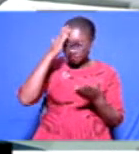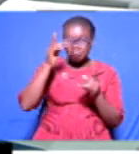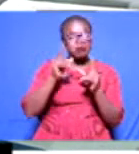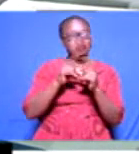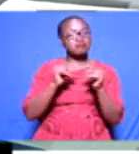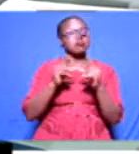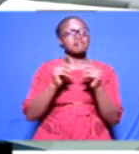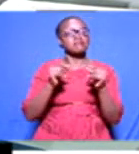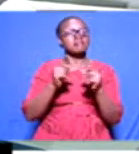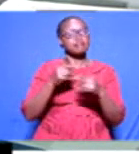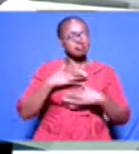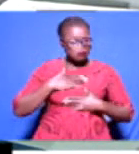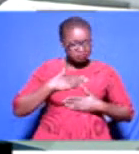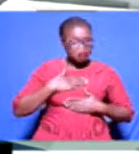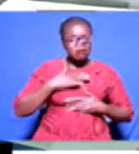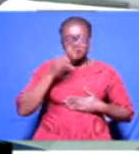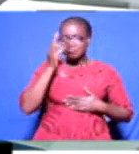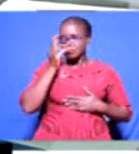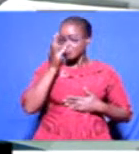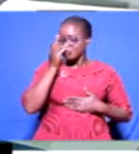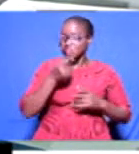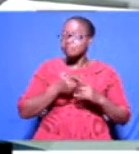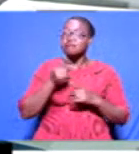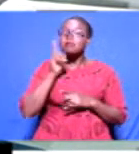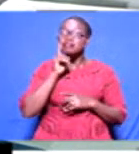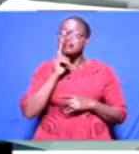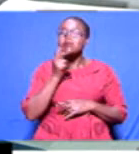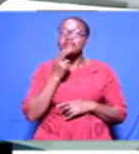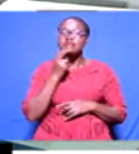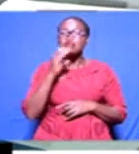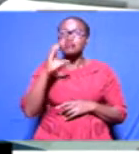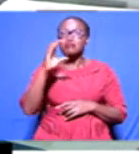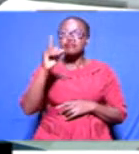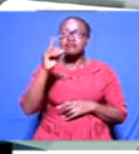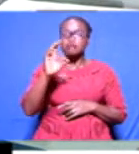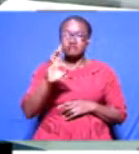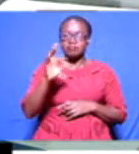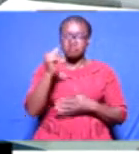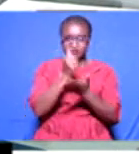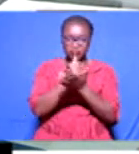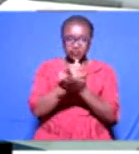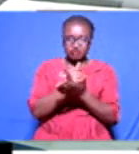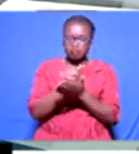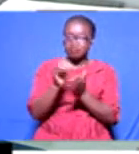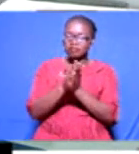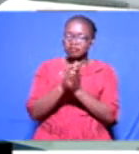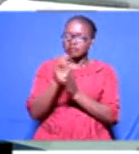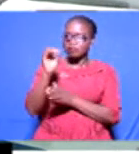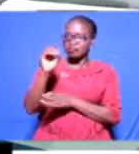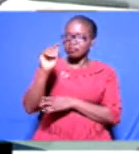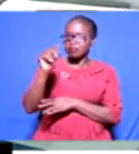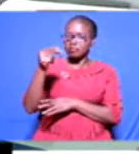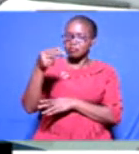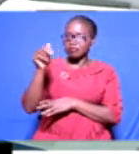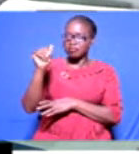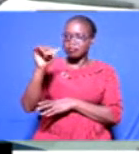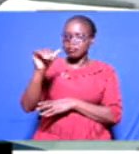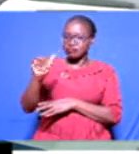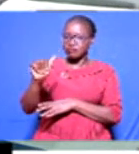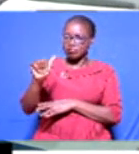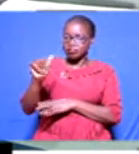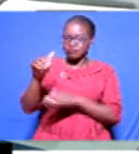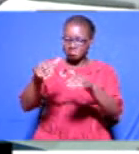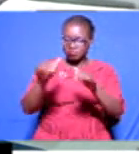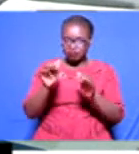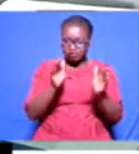Emilio Mwai Kibaki from Tuesday at the CDF offices in Othaya. Burial preparations are meanwhile ongoing at the